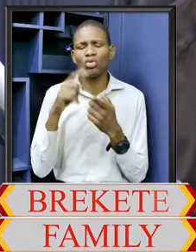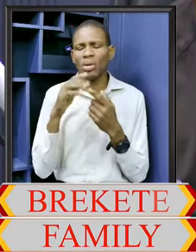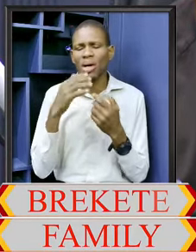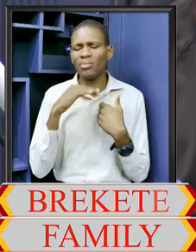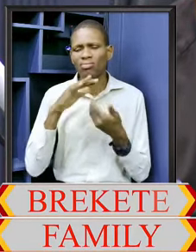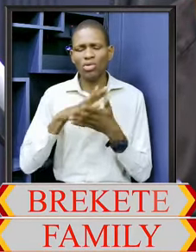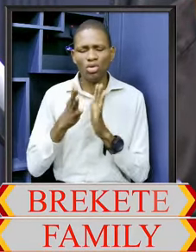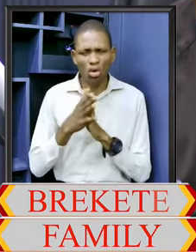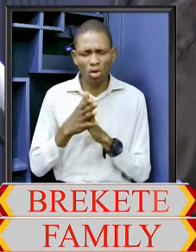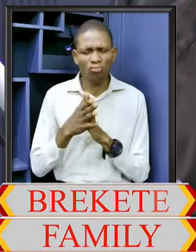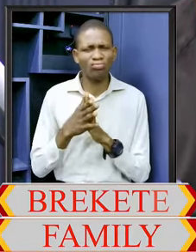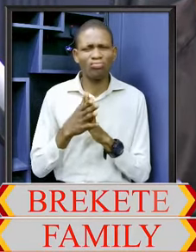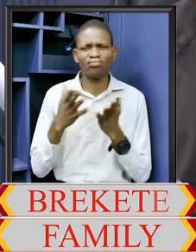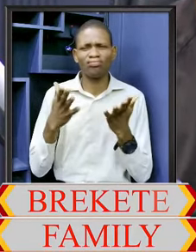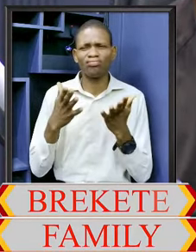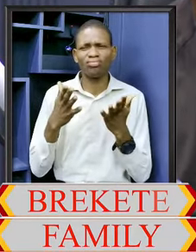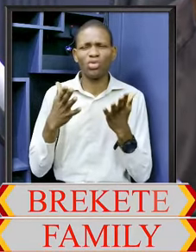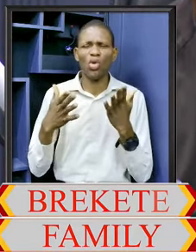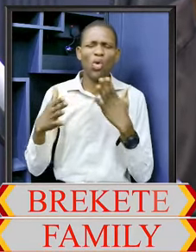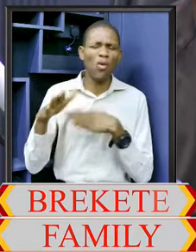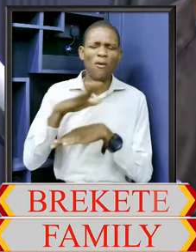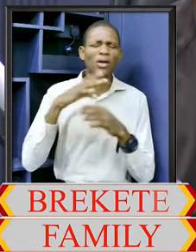to look at working smart,